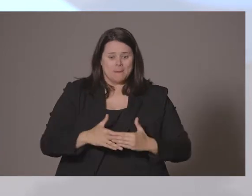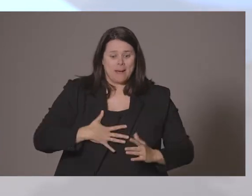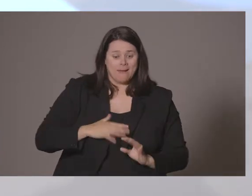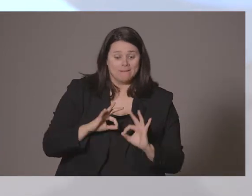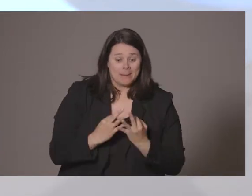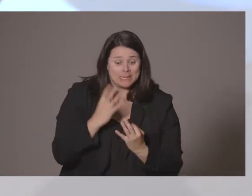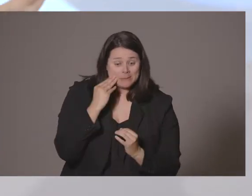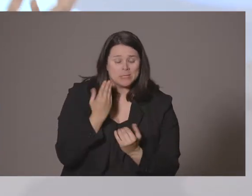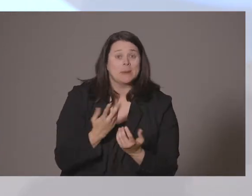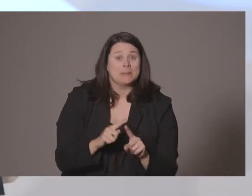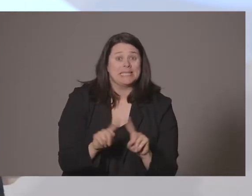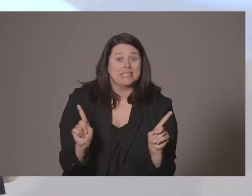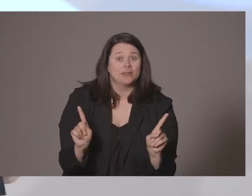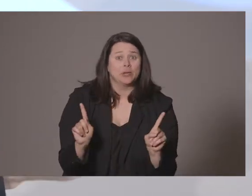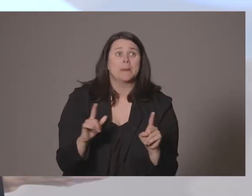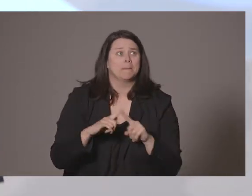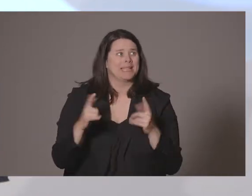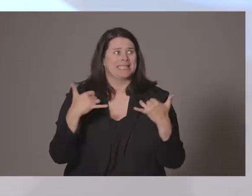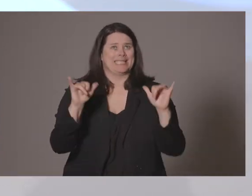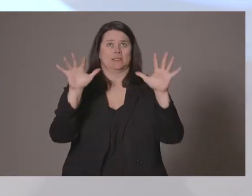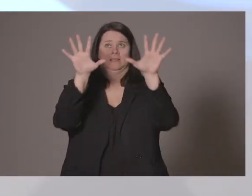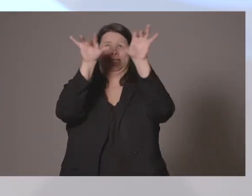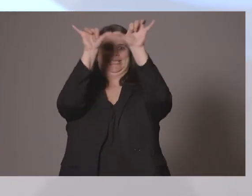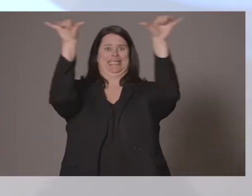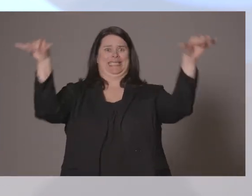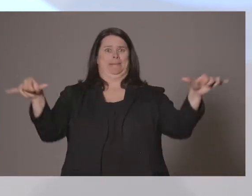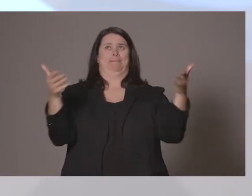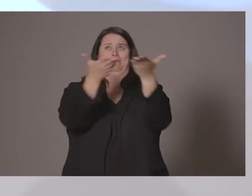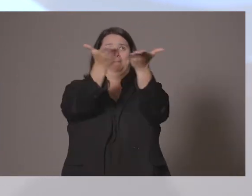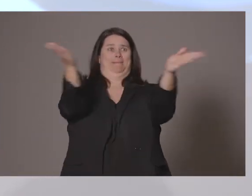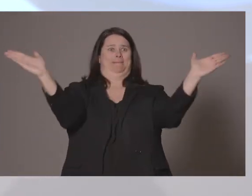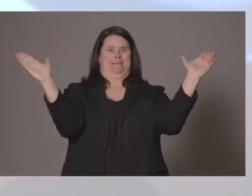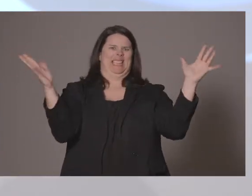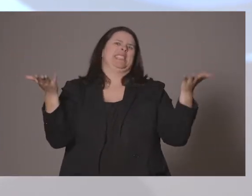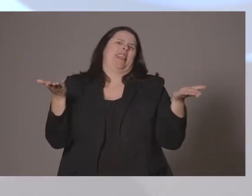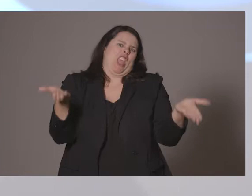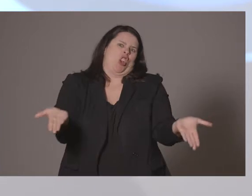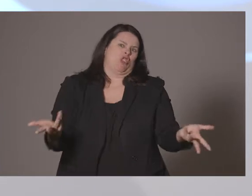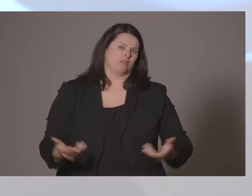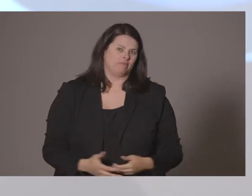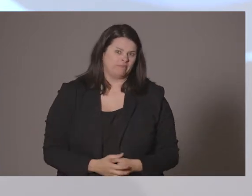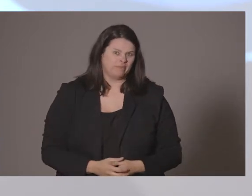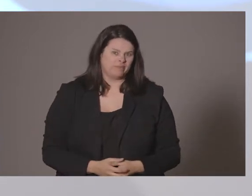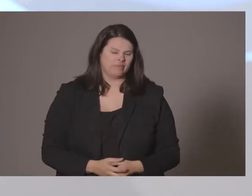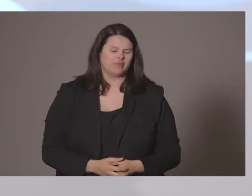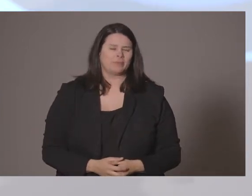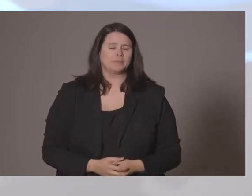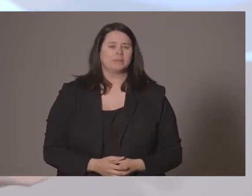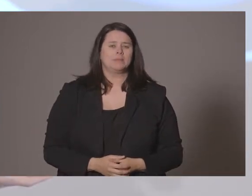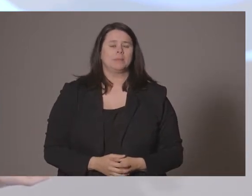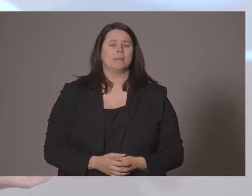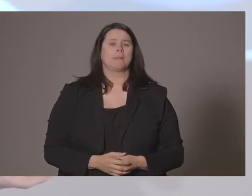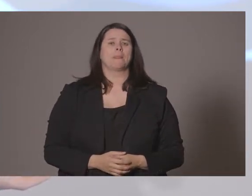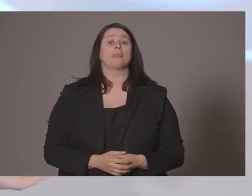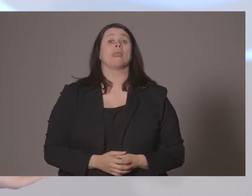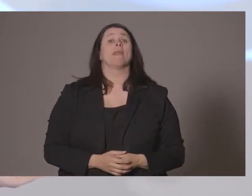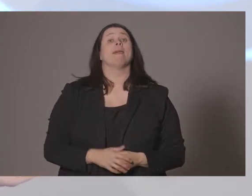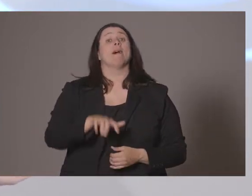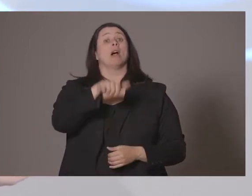experience. One of the other things that can, from a family perspective, is the degree of